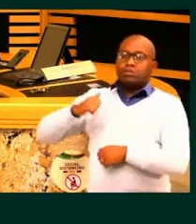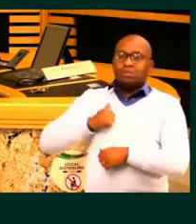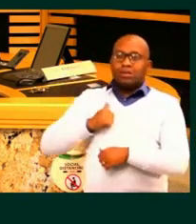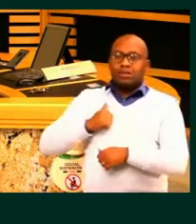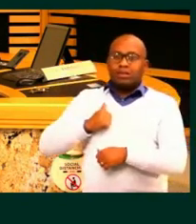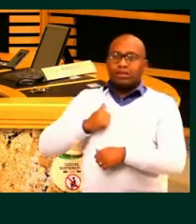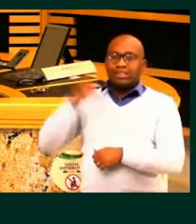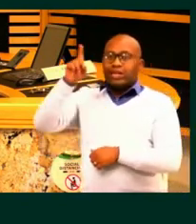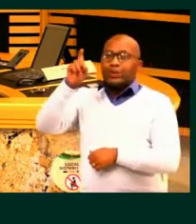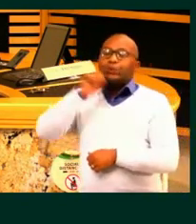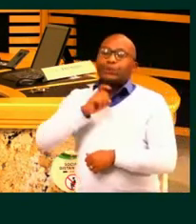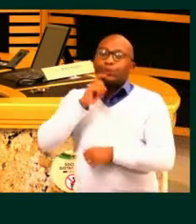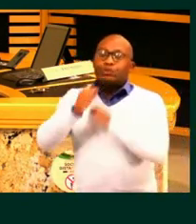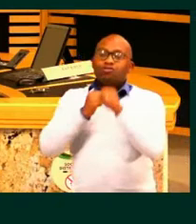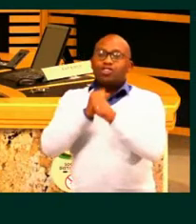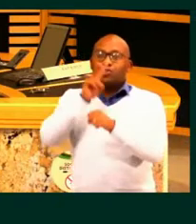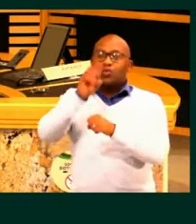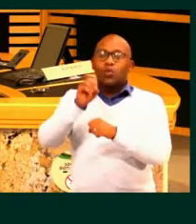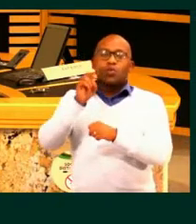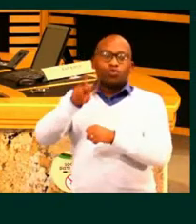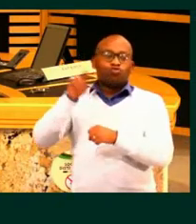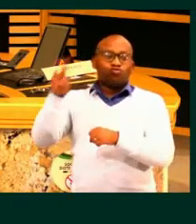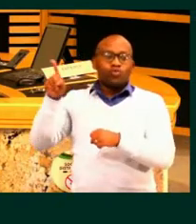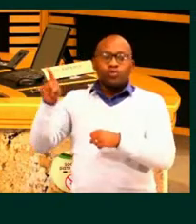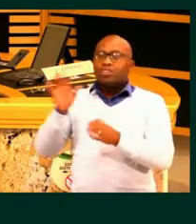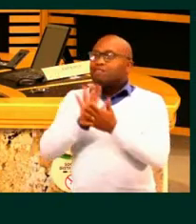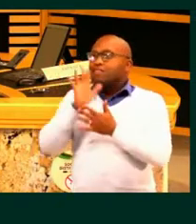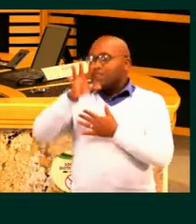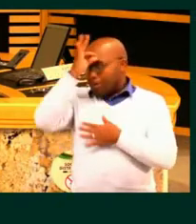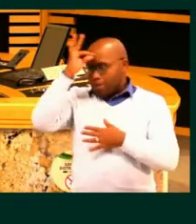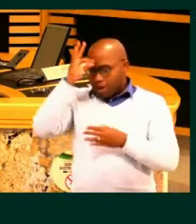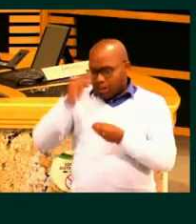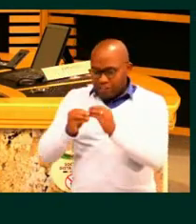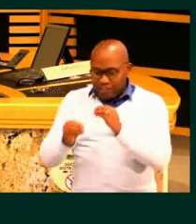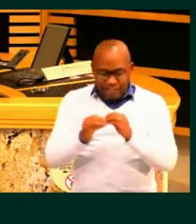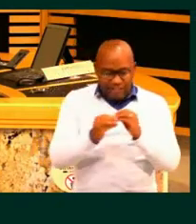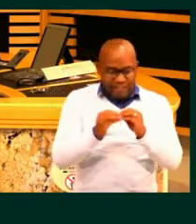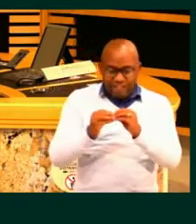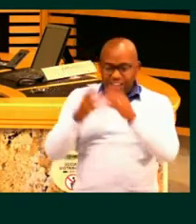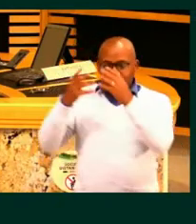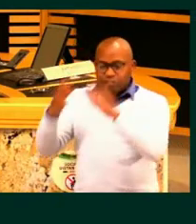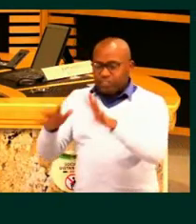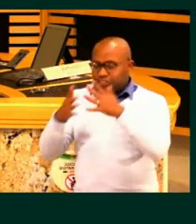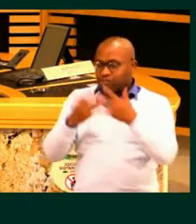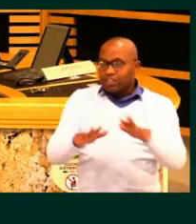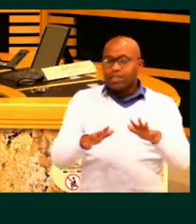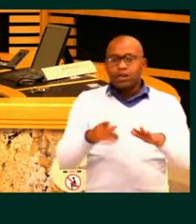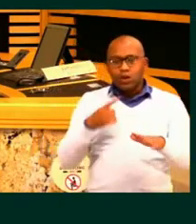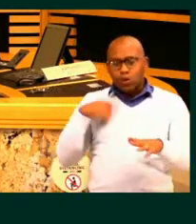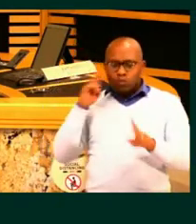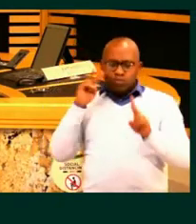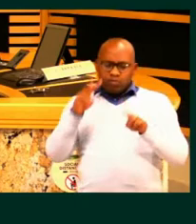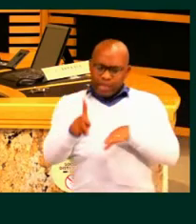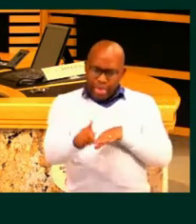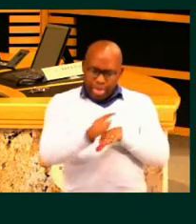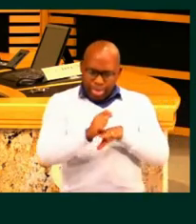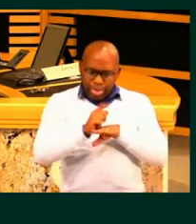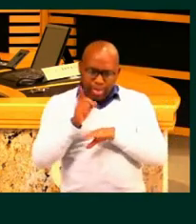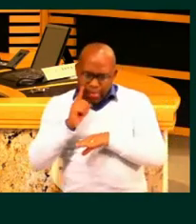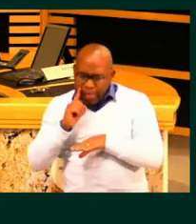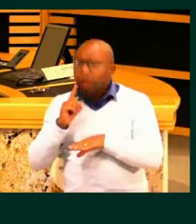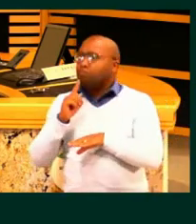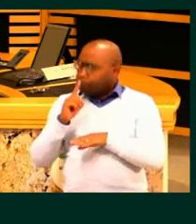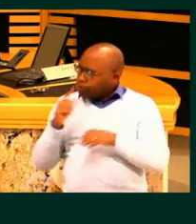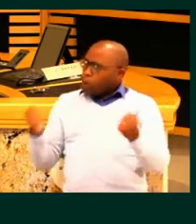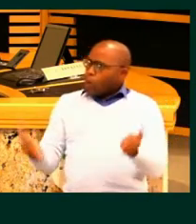fix bottles in less than 15 minutes and it was tested and it was well received